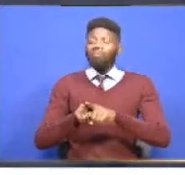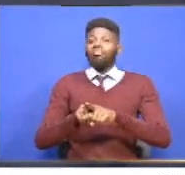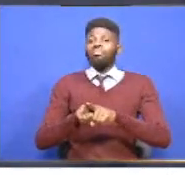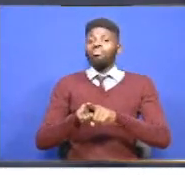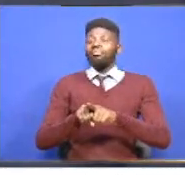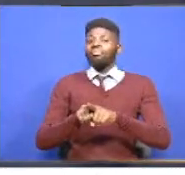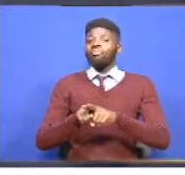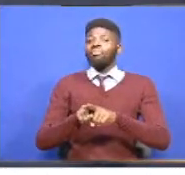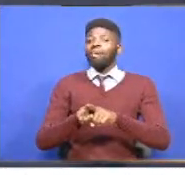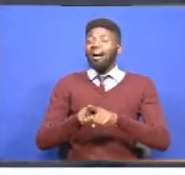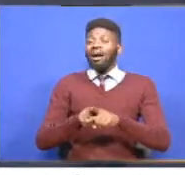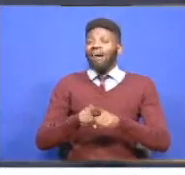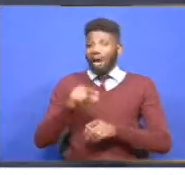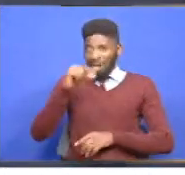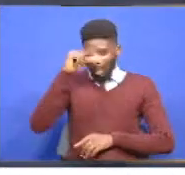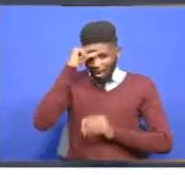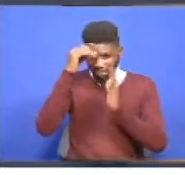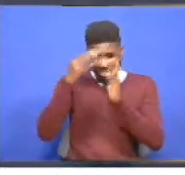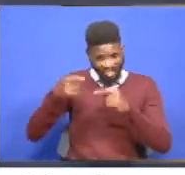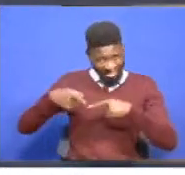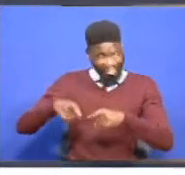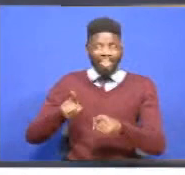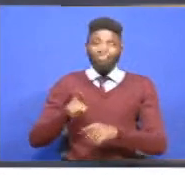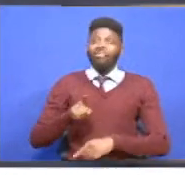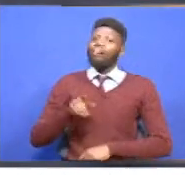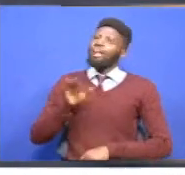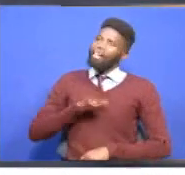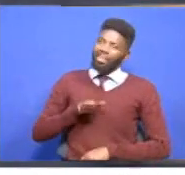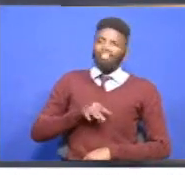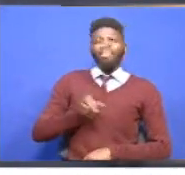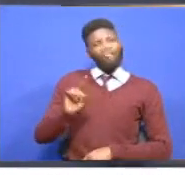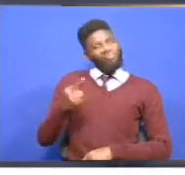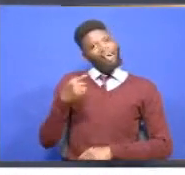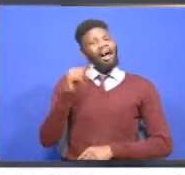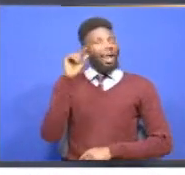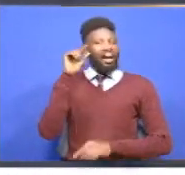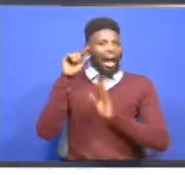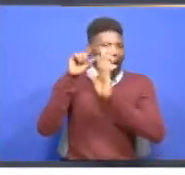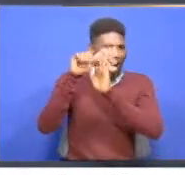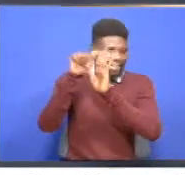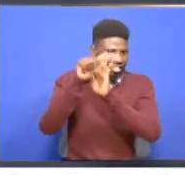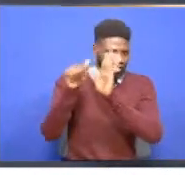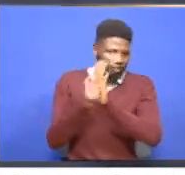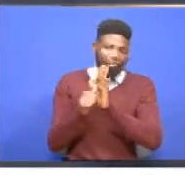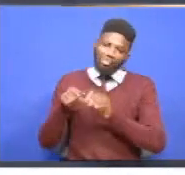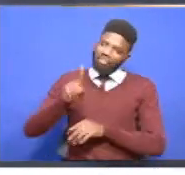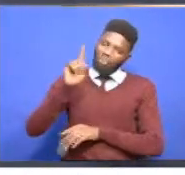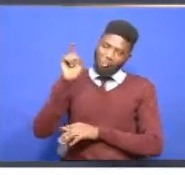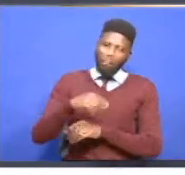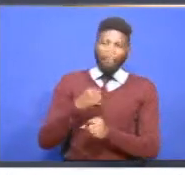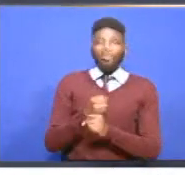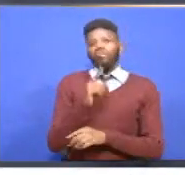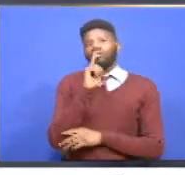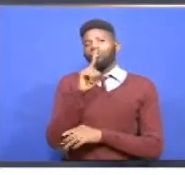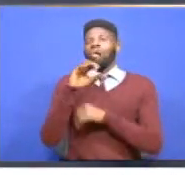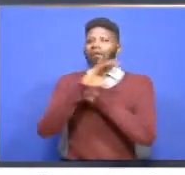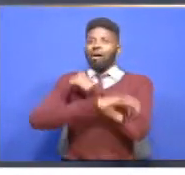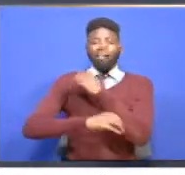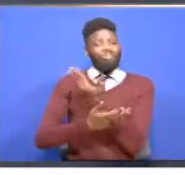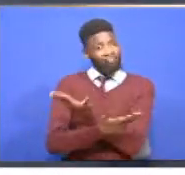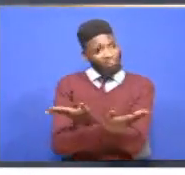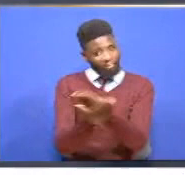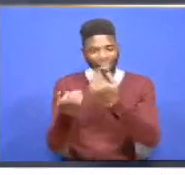lady, according to me, this is the first agenda which you should make sure that it is done countrywide.